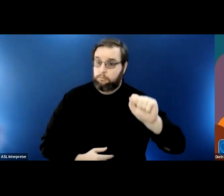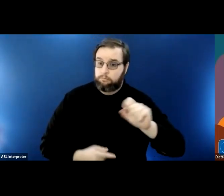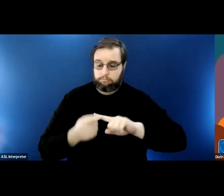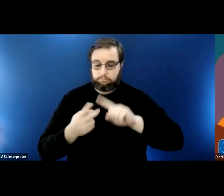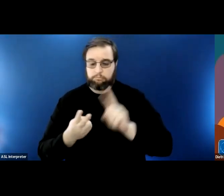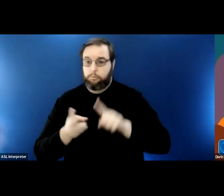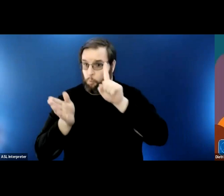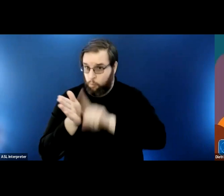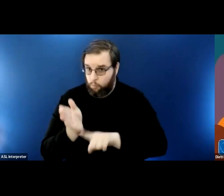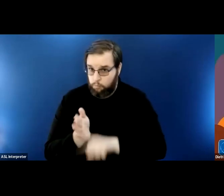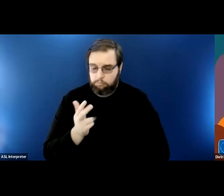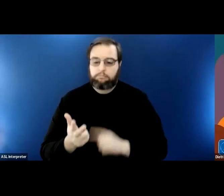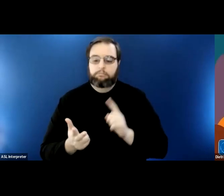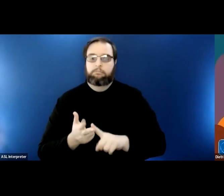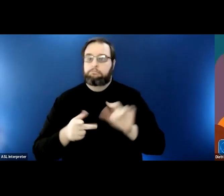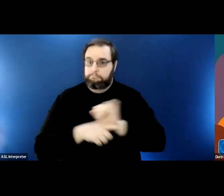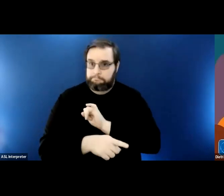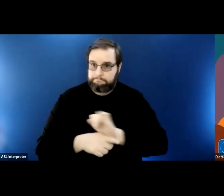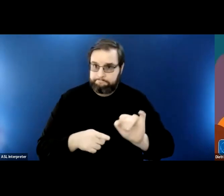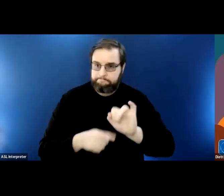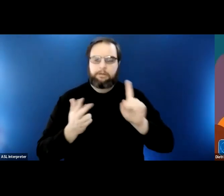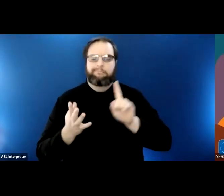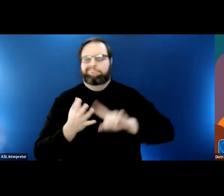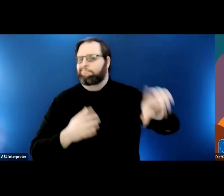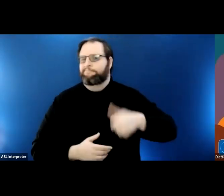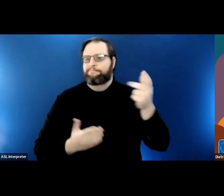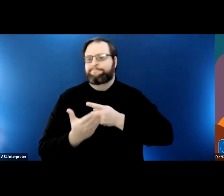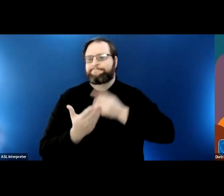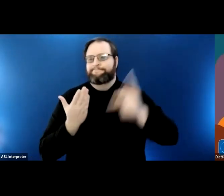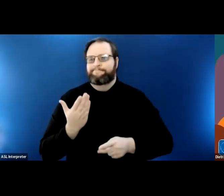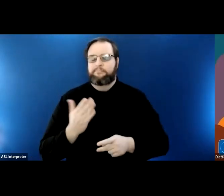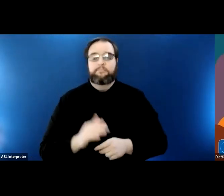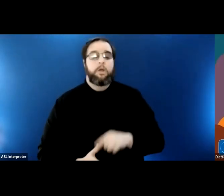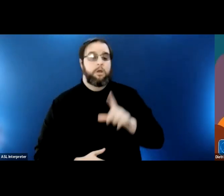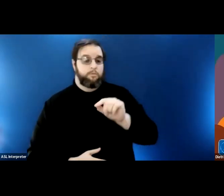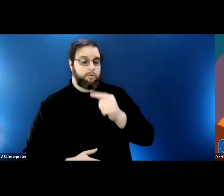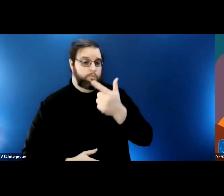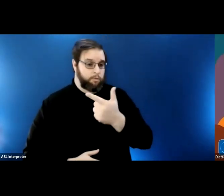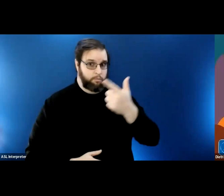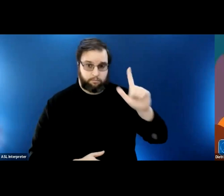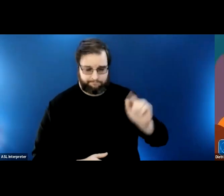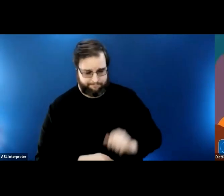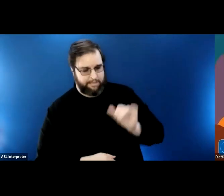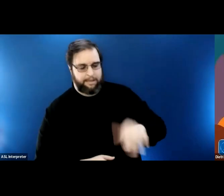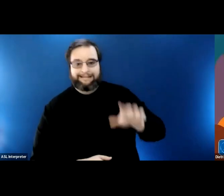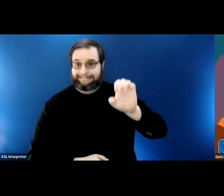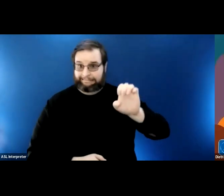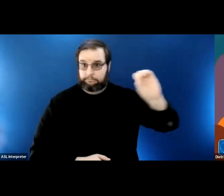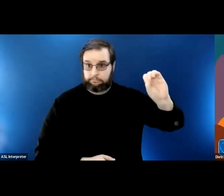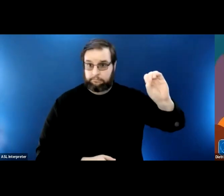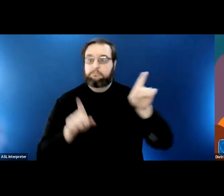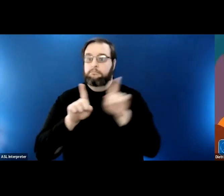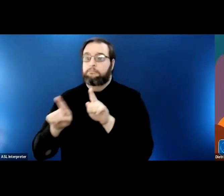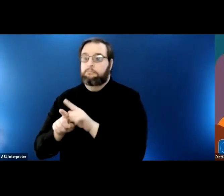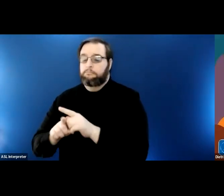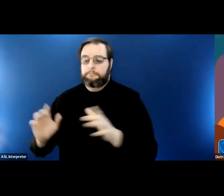other federally sponsored programs. Combined, the 2021 EO and the Partners Act provide us with